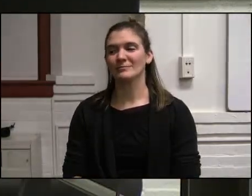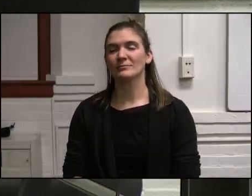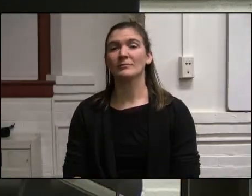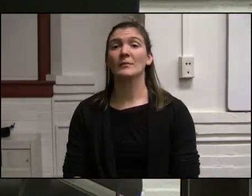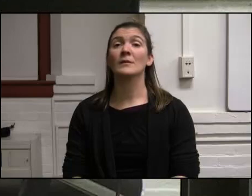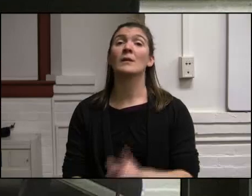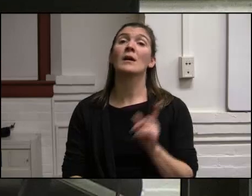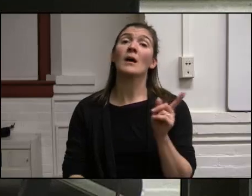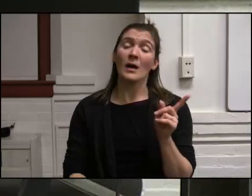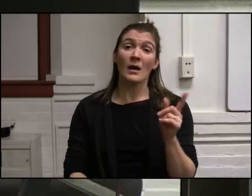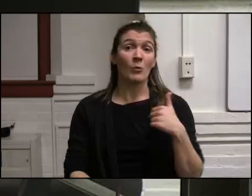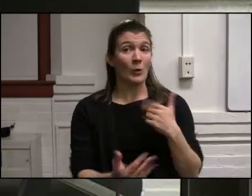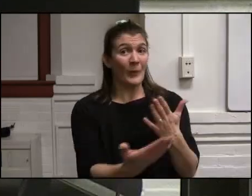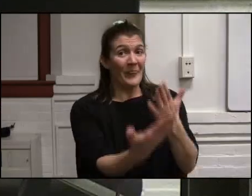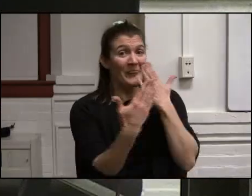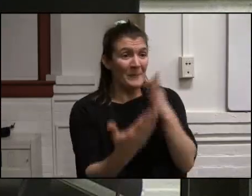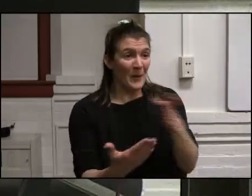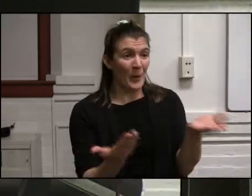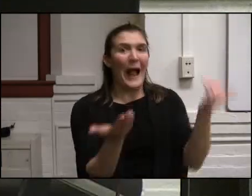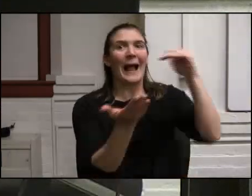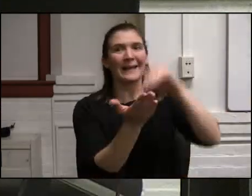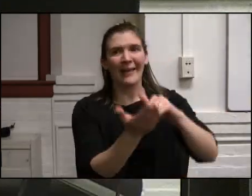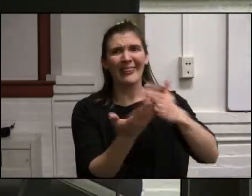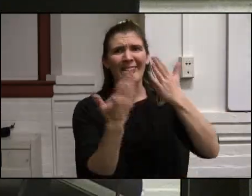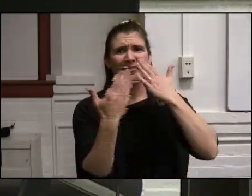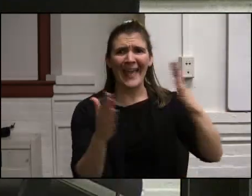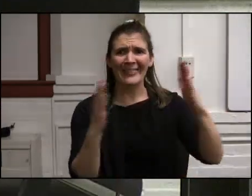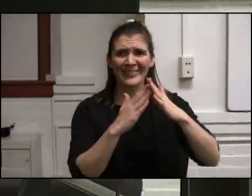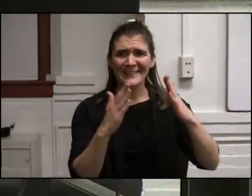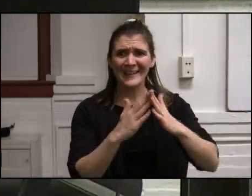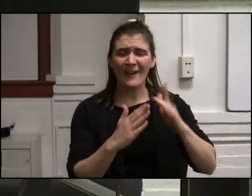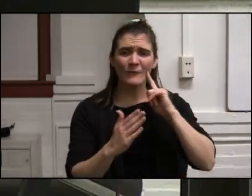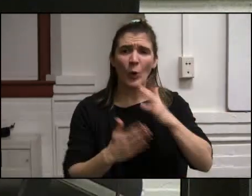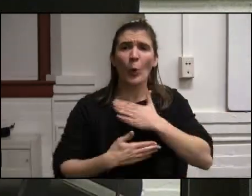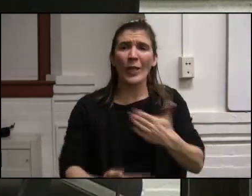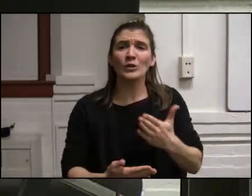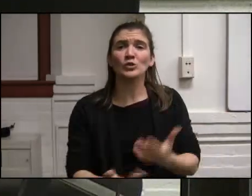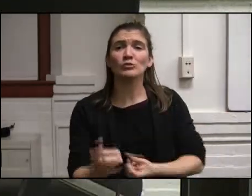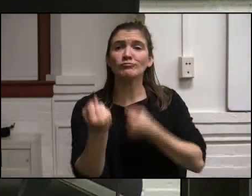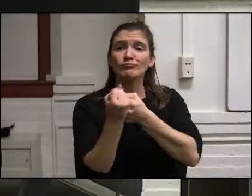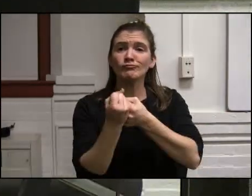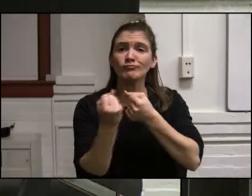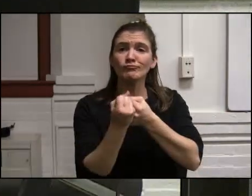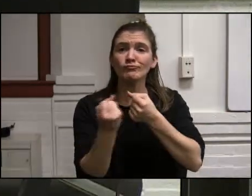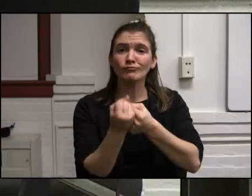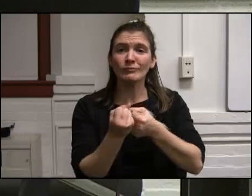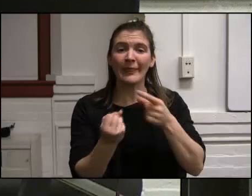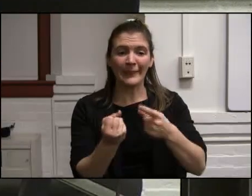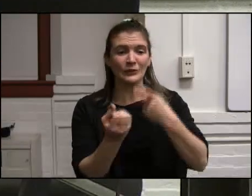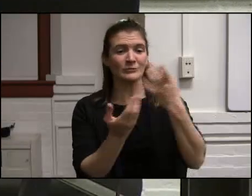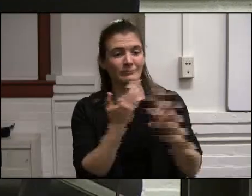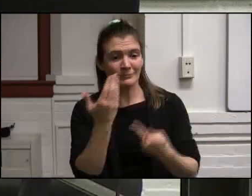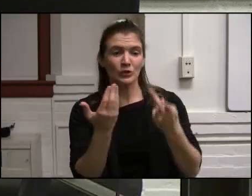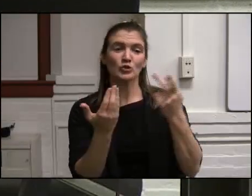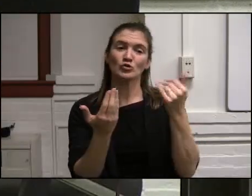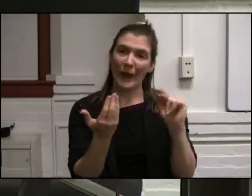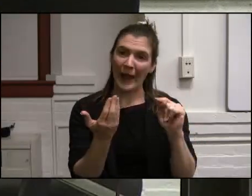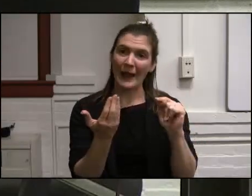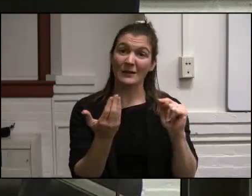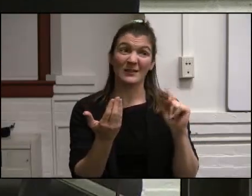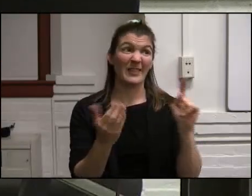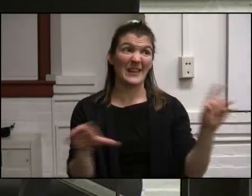We thank Brattleboro once again. The town of Brattleboro has sponsored this particular grant